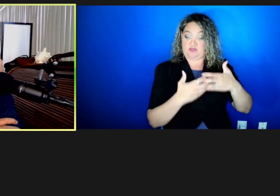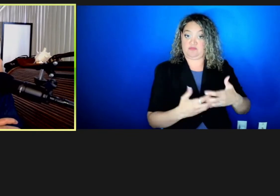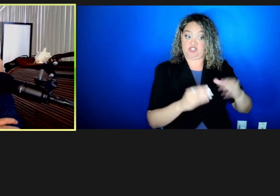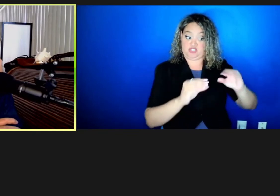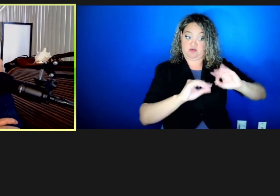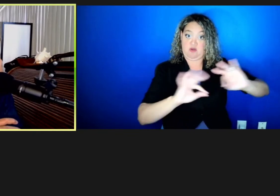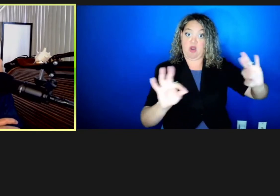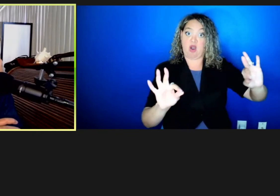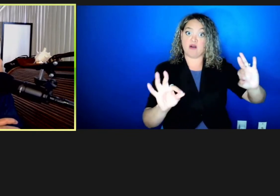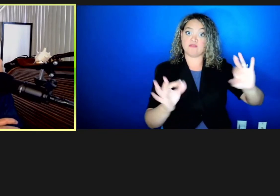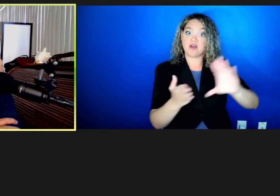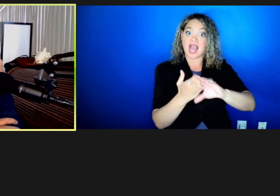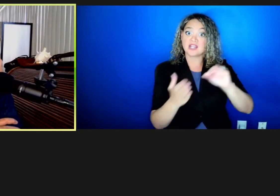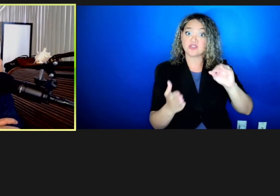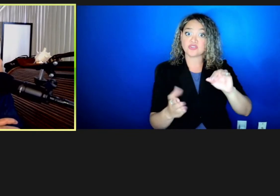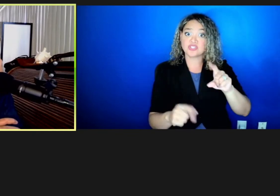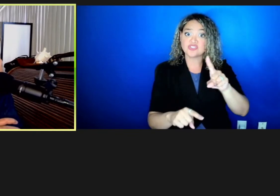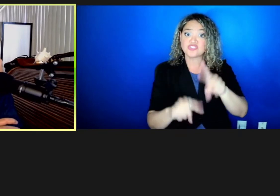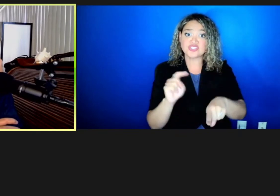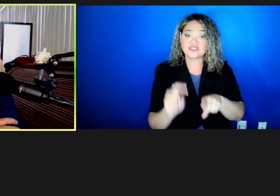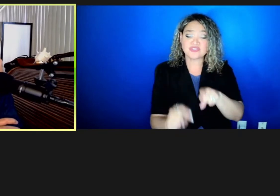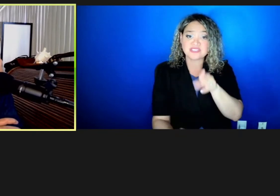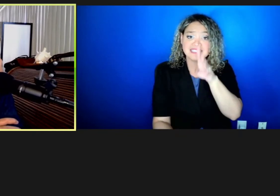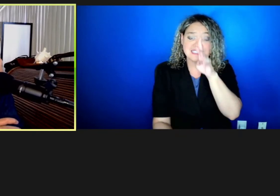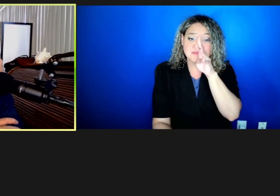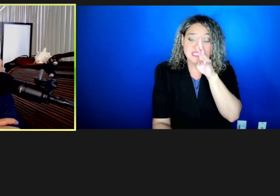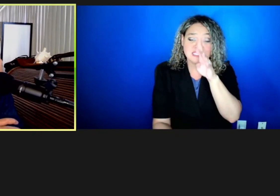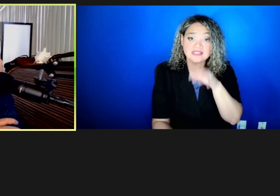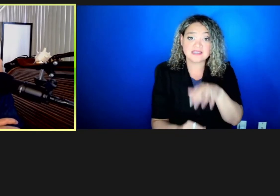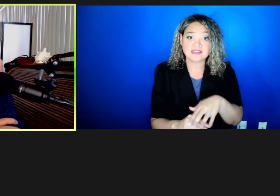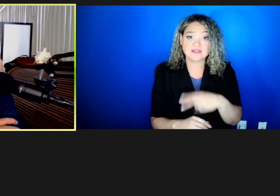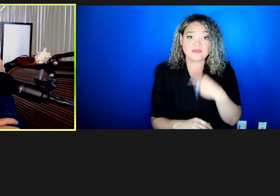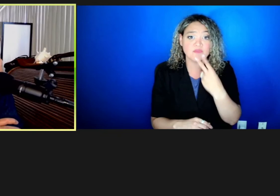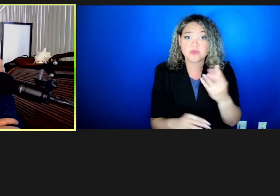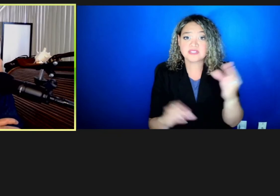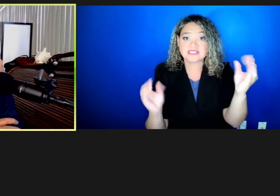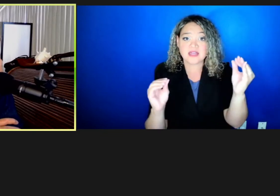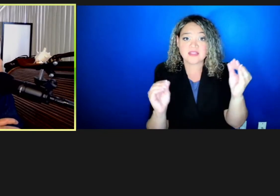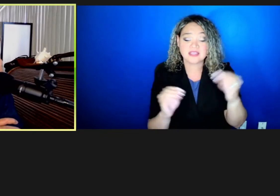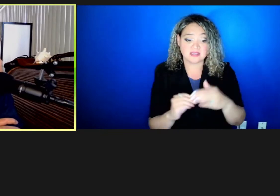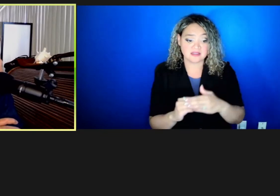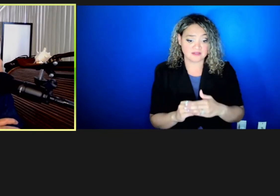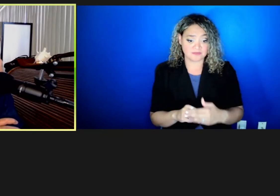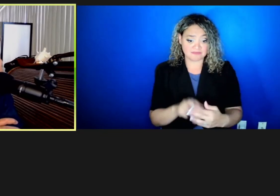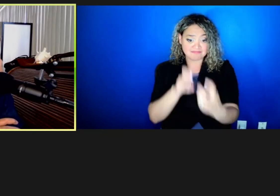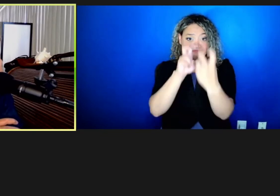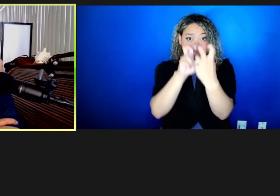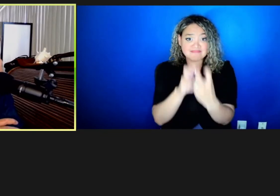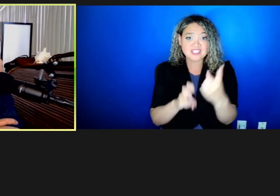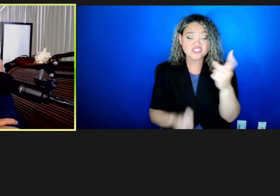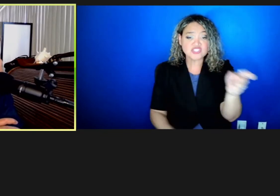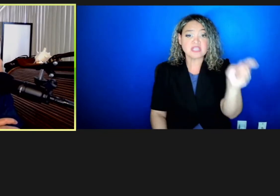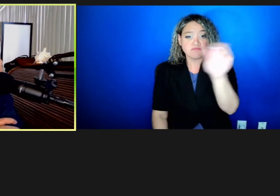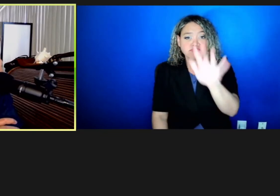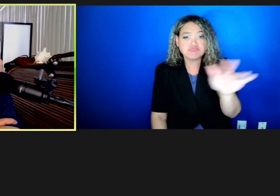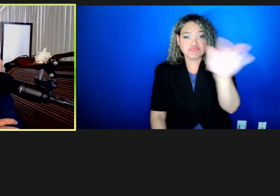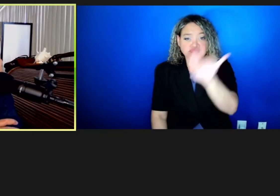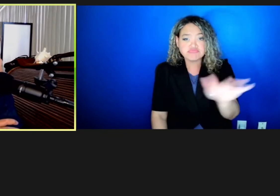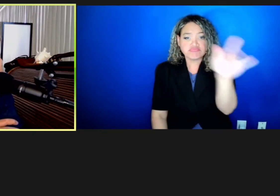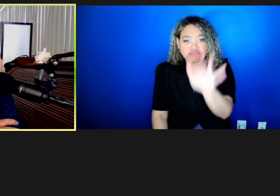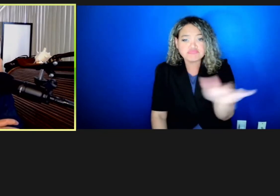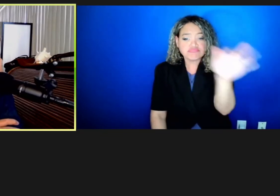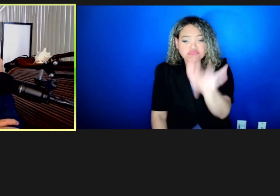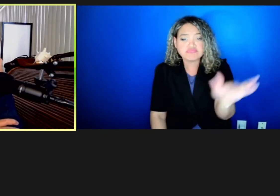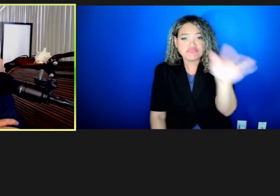horror that she could not speak. As I sat with her and she laboriously fingerspelled her thoughts,